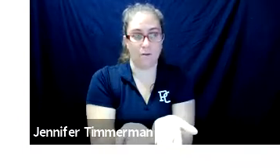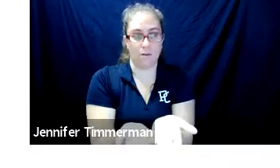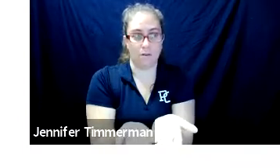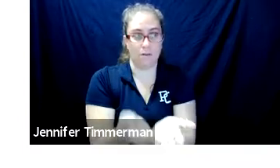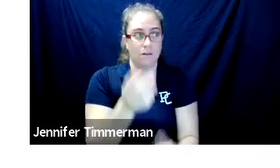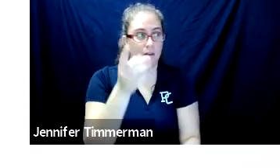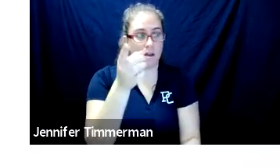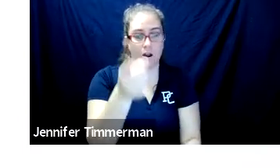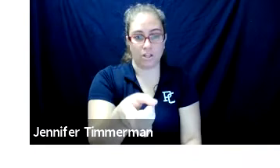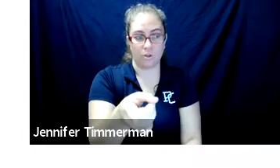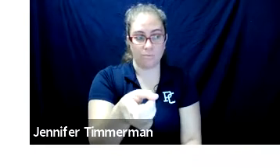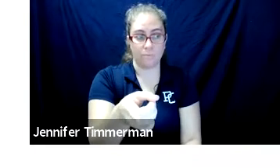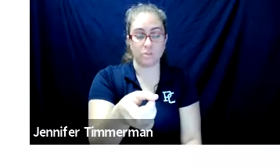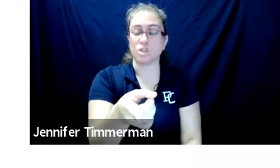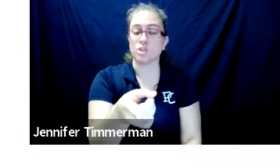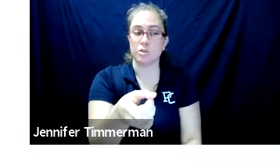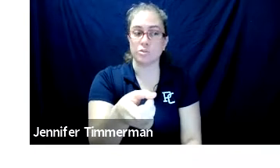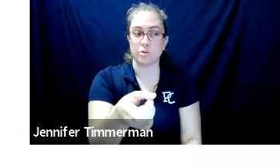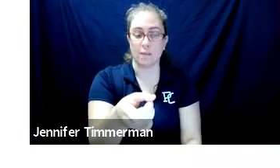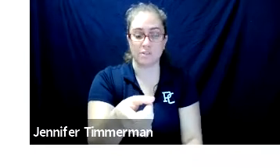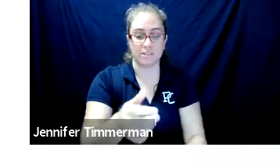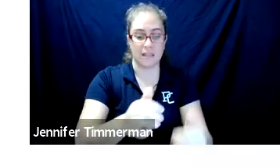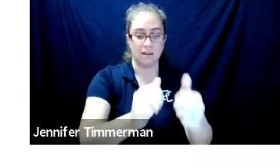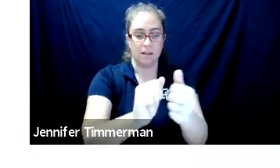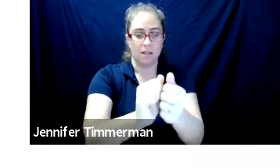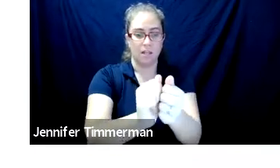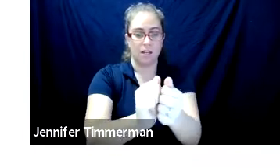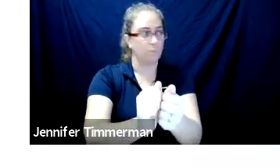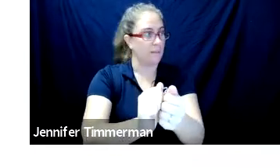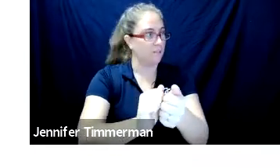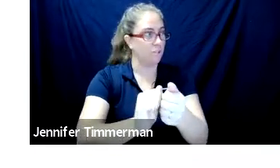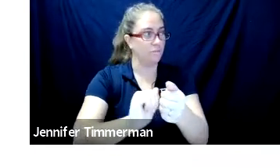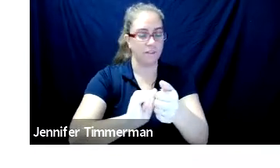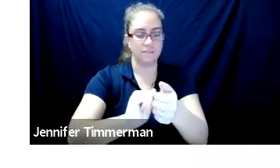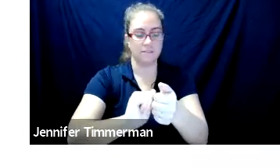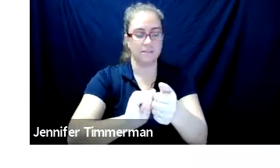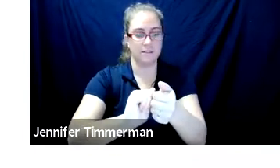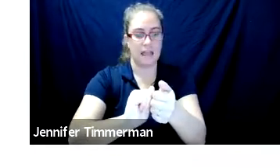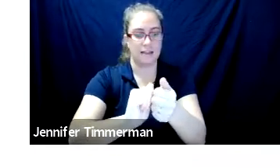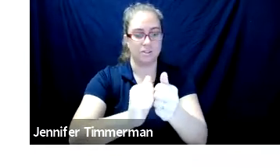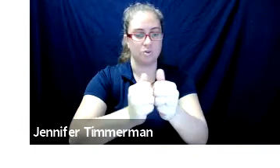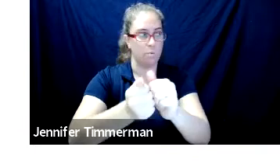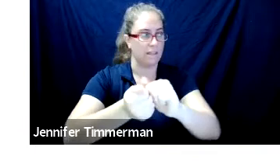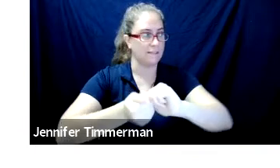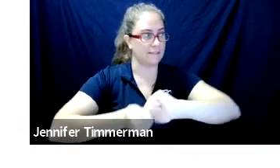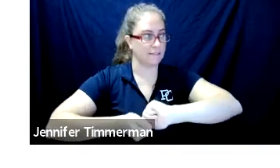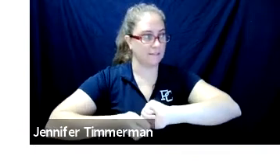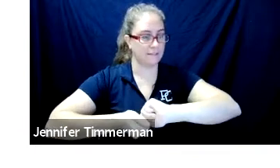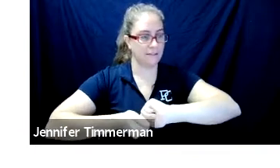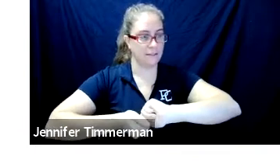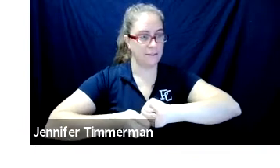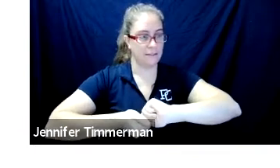"How are you?" So I'll show you those two options again. Either make two fists and